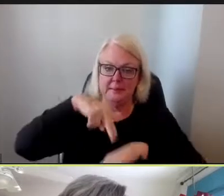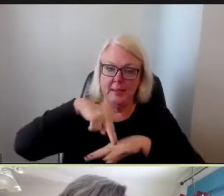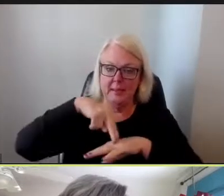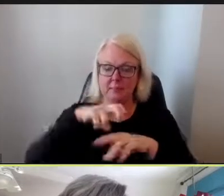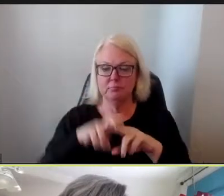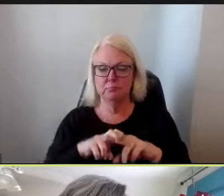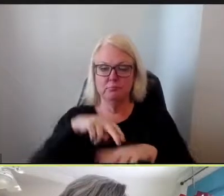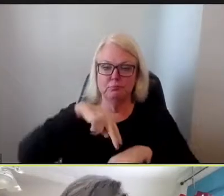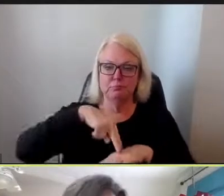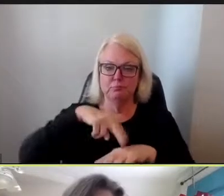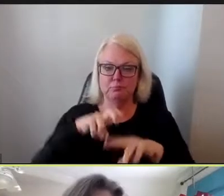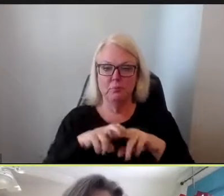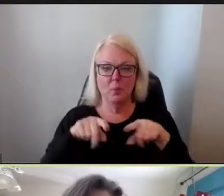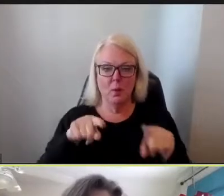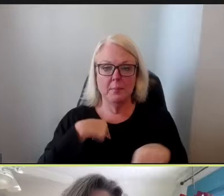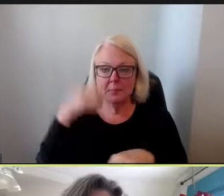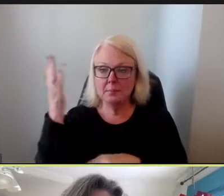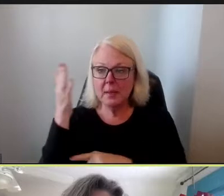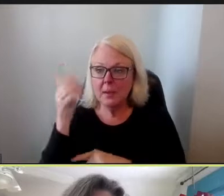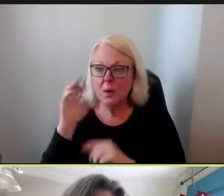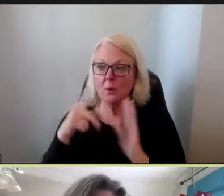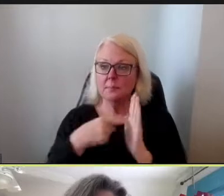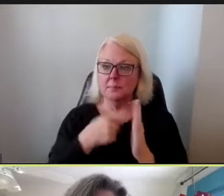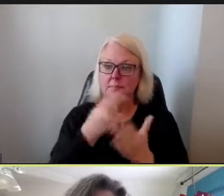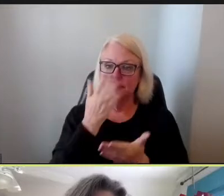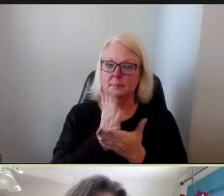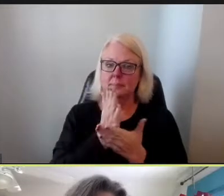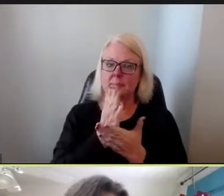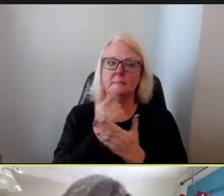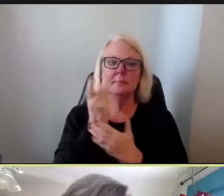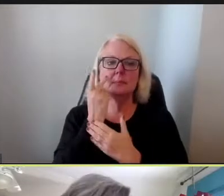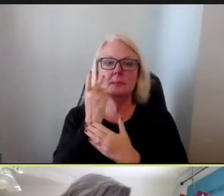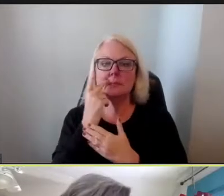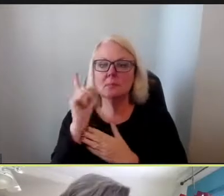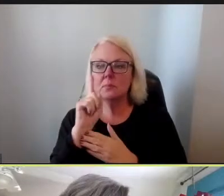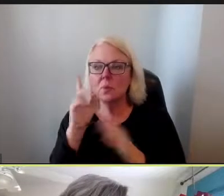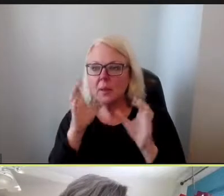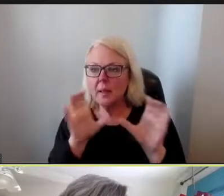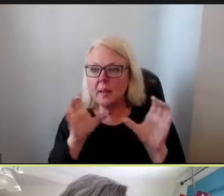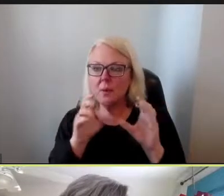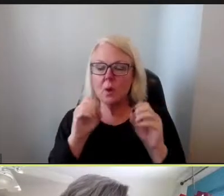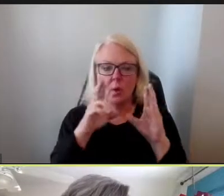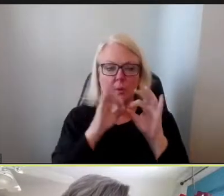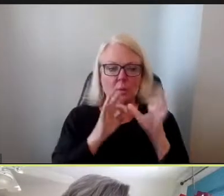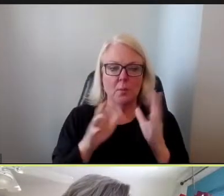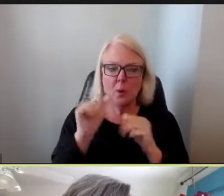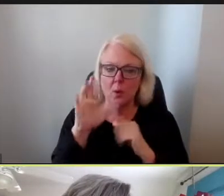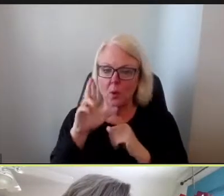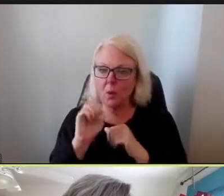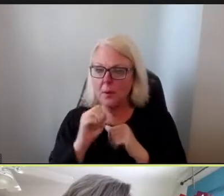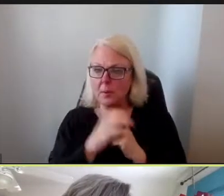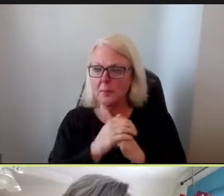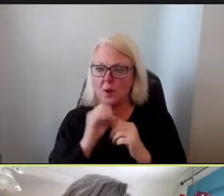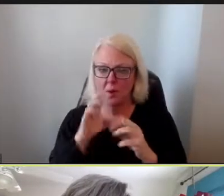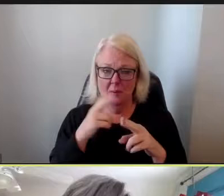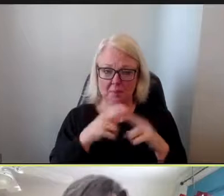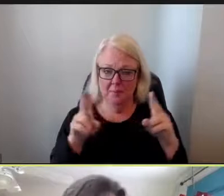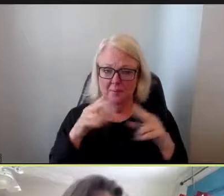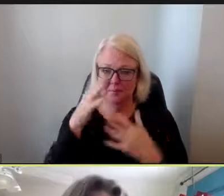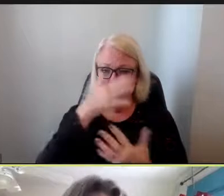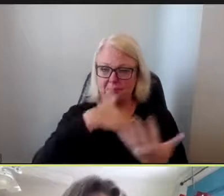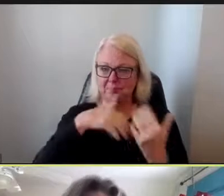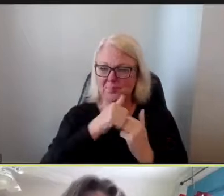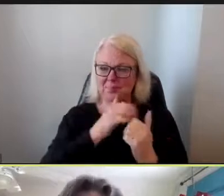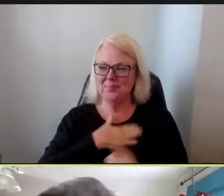while I'm speaking, or occasionally pausing to see where the captionist or interpreters are, or briefly interacting with